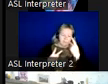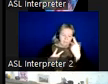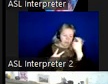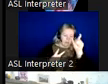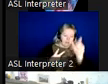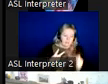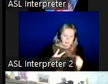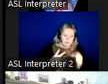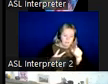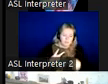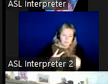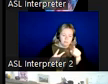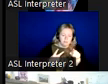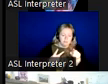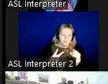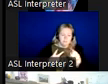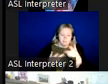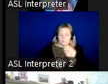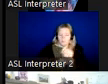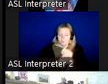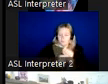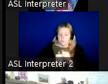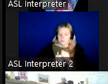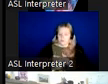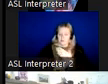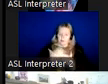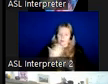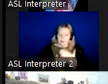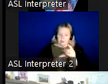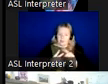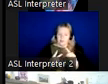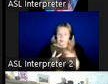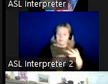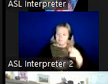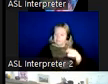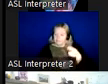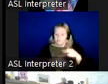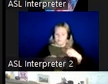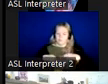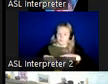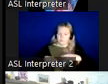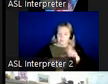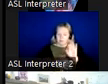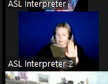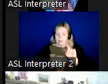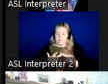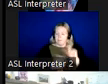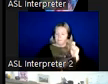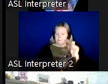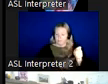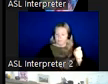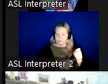have a working with my hands one, as well as Newfoundland and Labrador, and a fishing one.